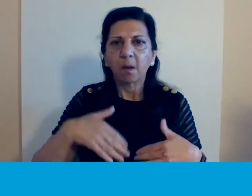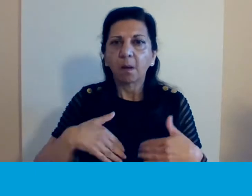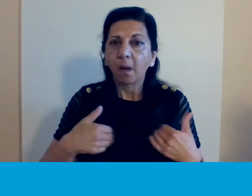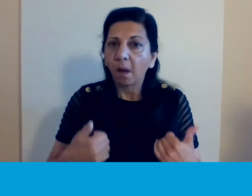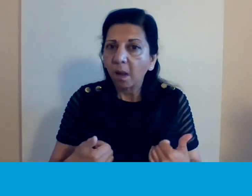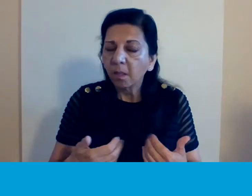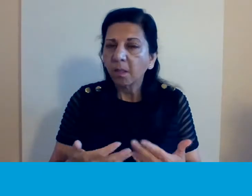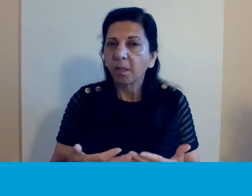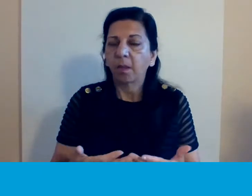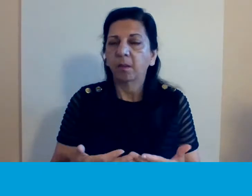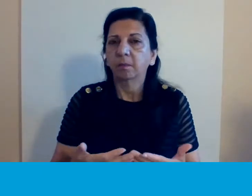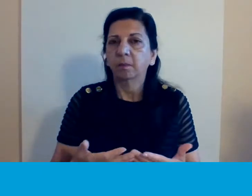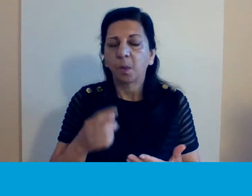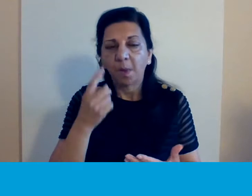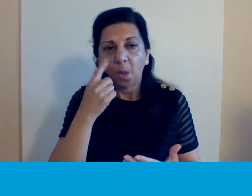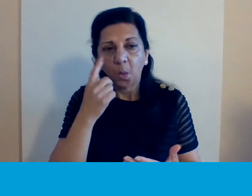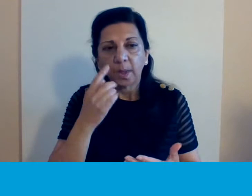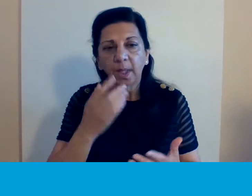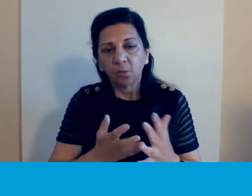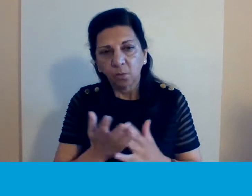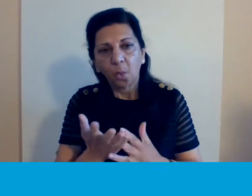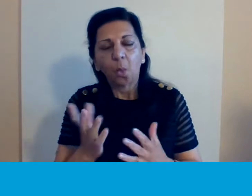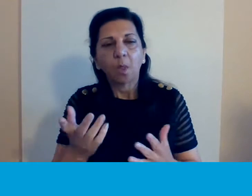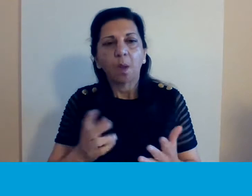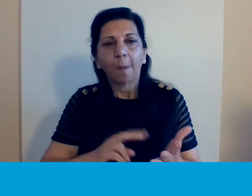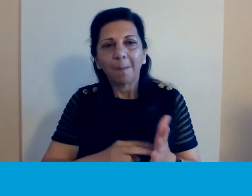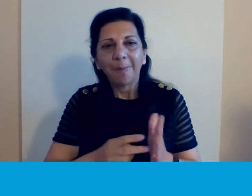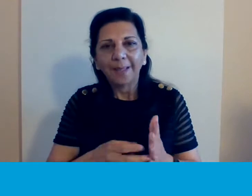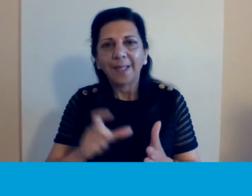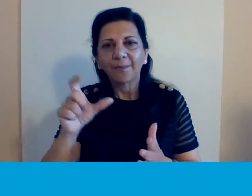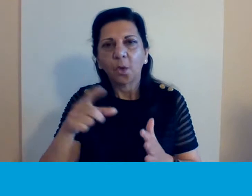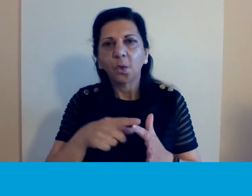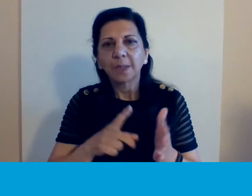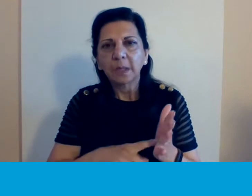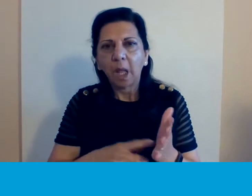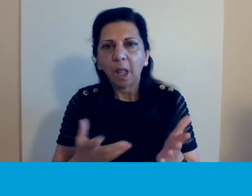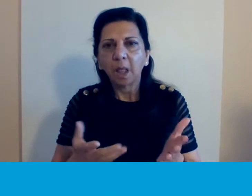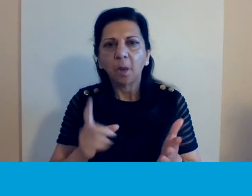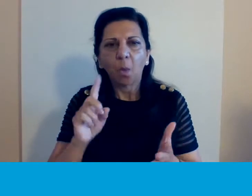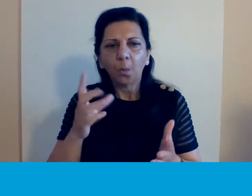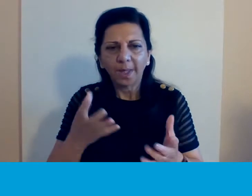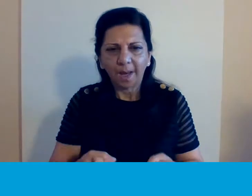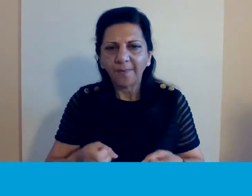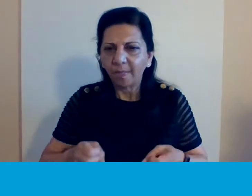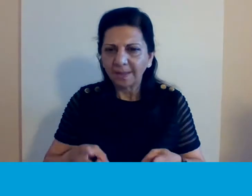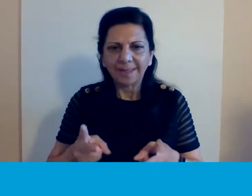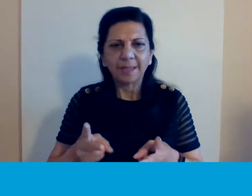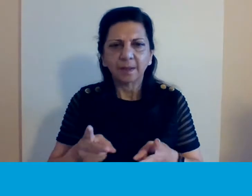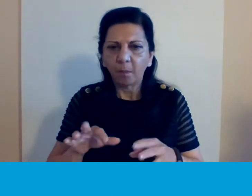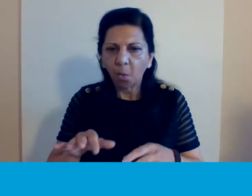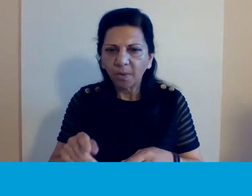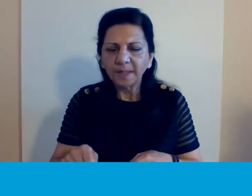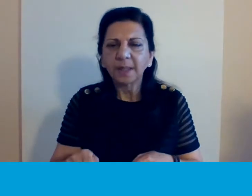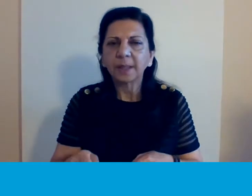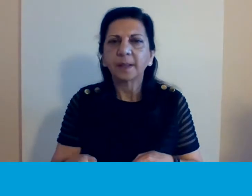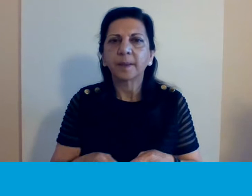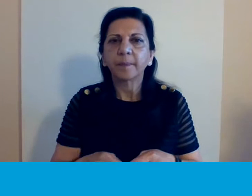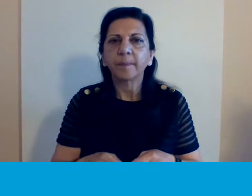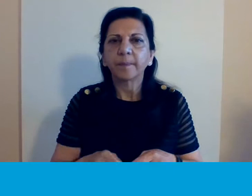the planning cell that we have in the system to look at that. But also there